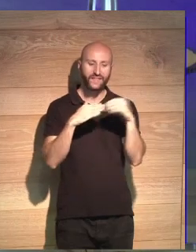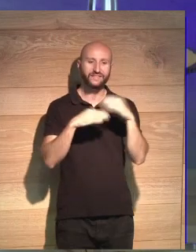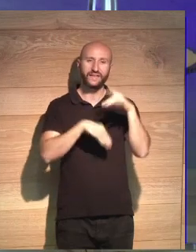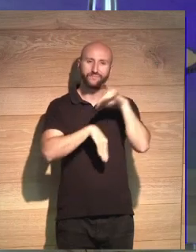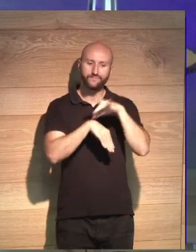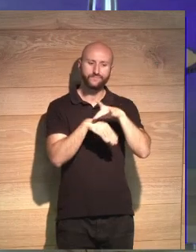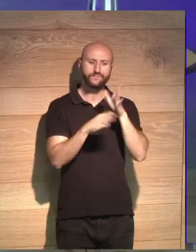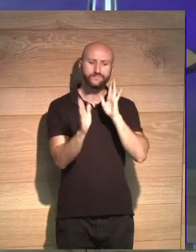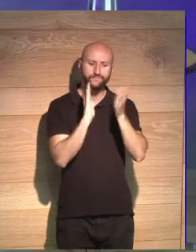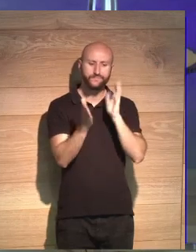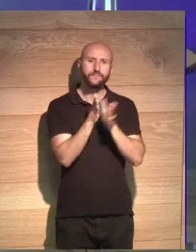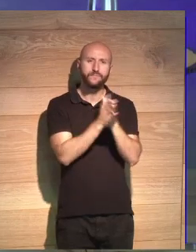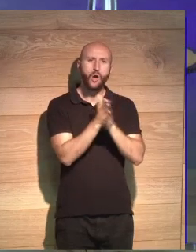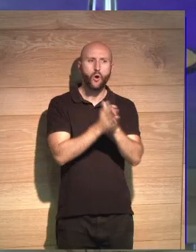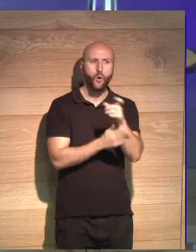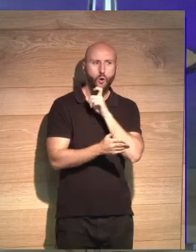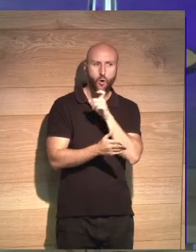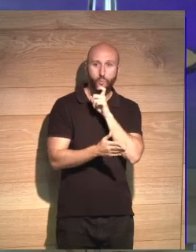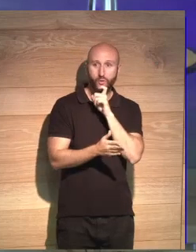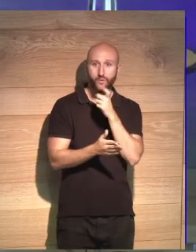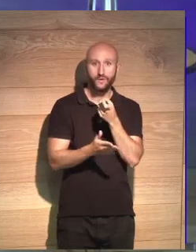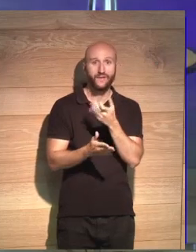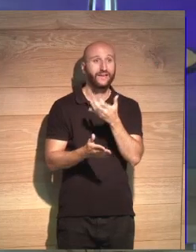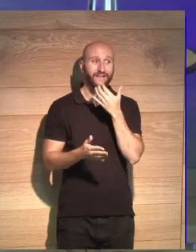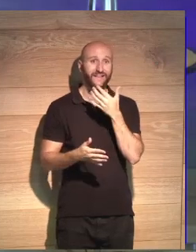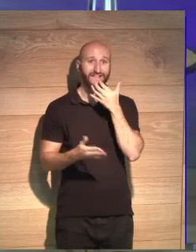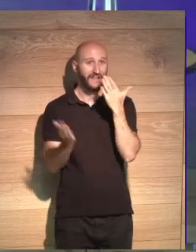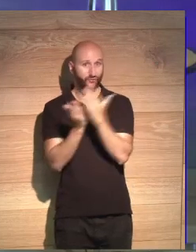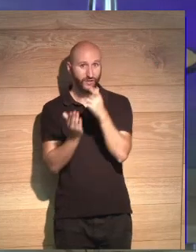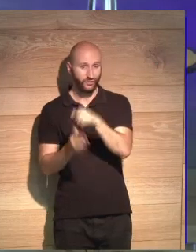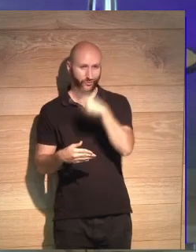should we motivate? How can we motivate patients?